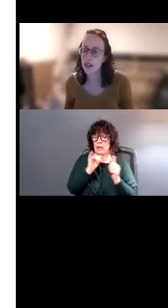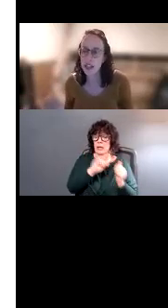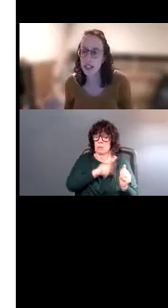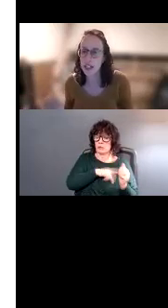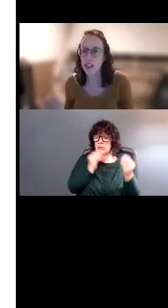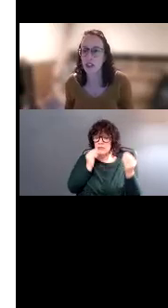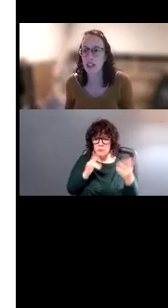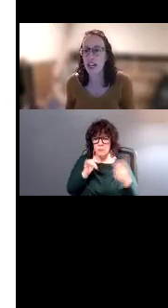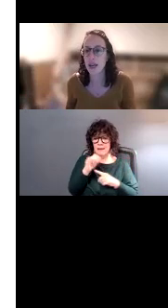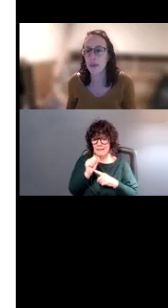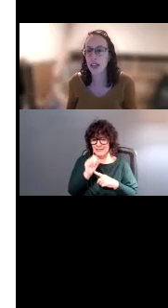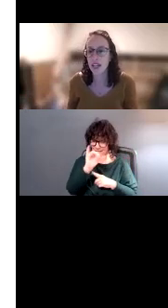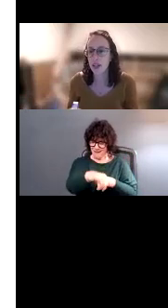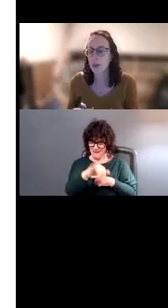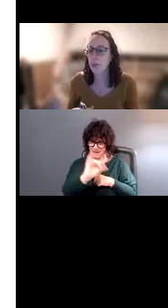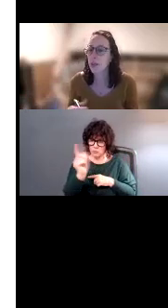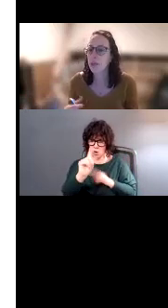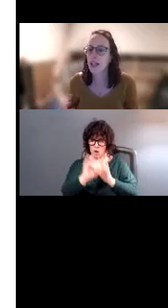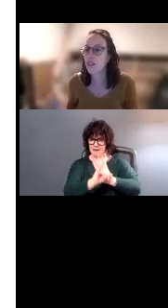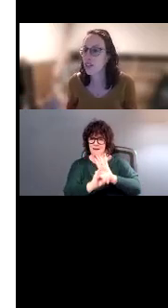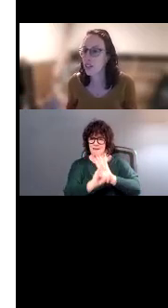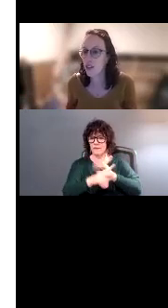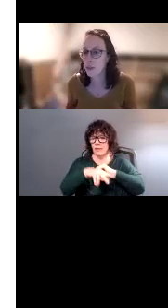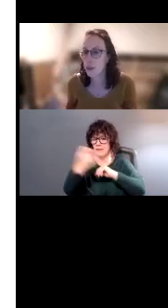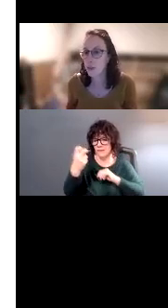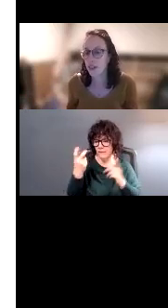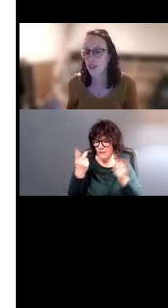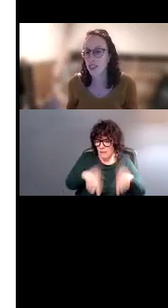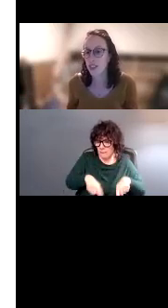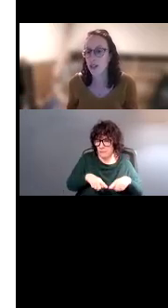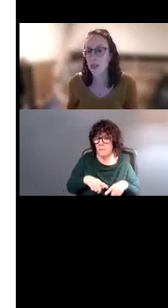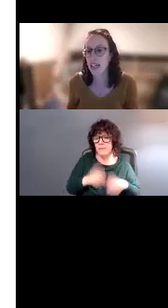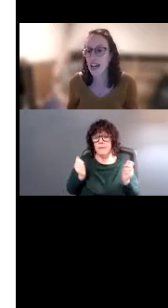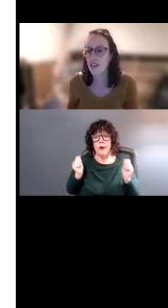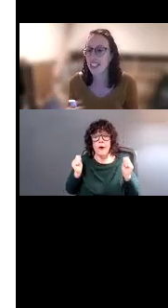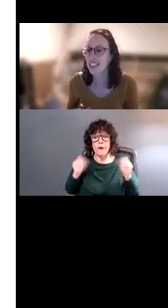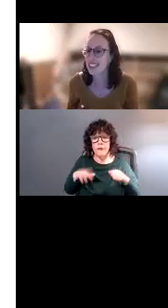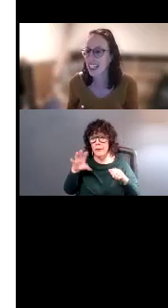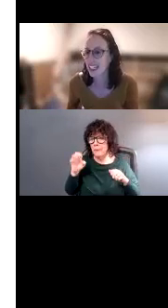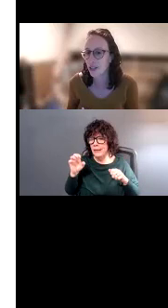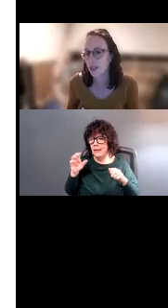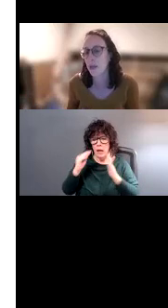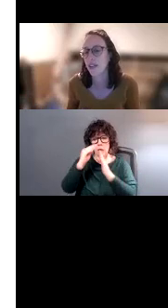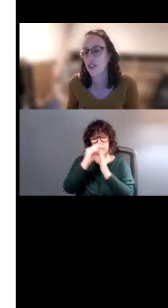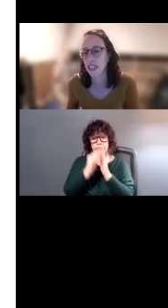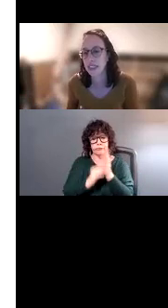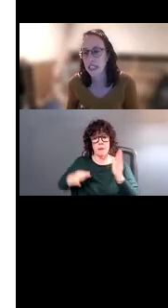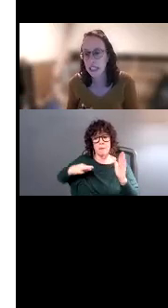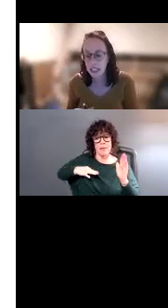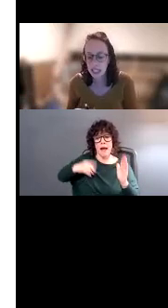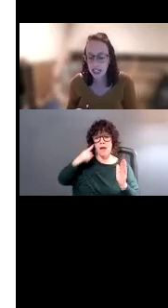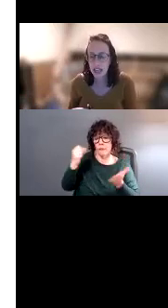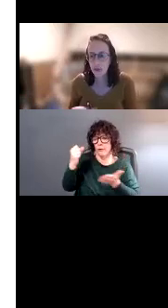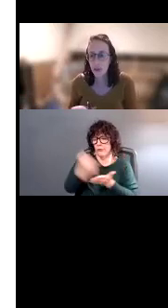opening credit in your name. It could be applying for government benefits on your behalf and then taking those